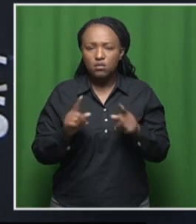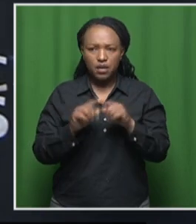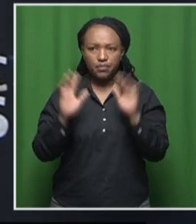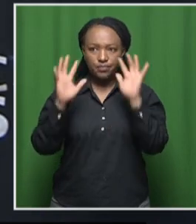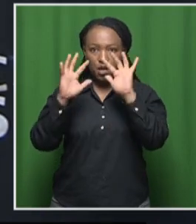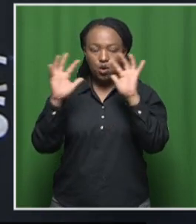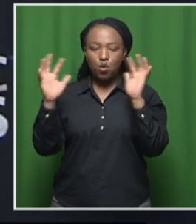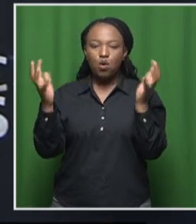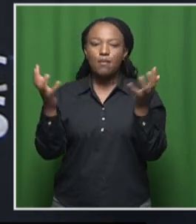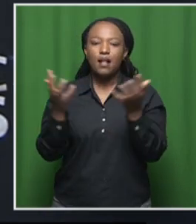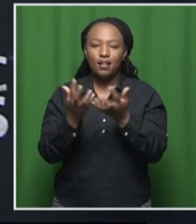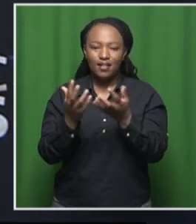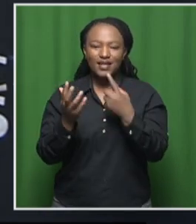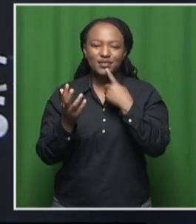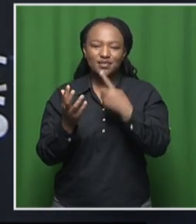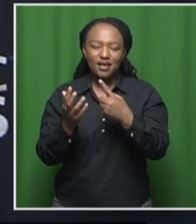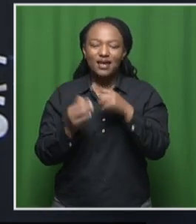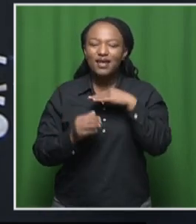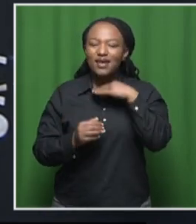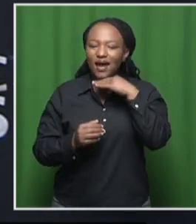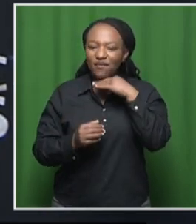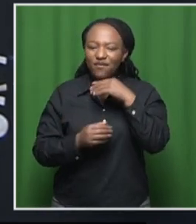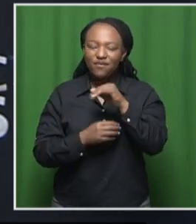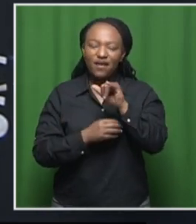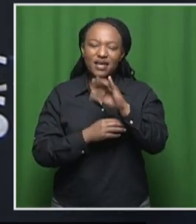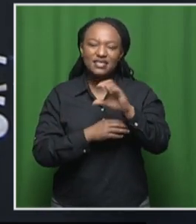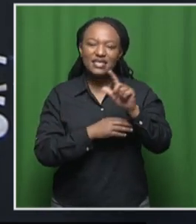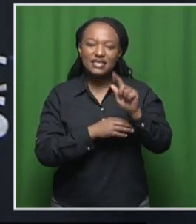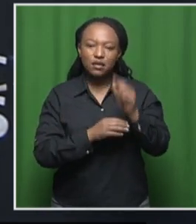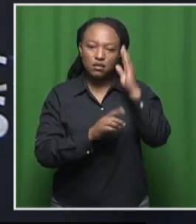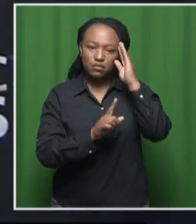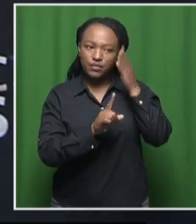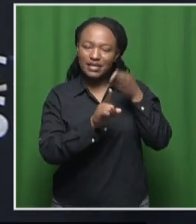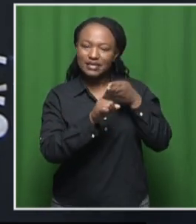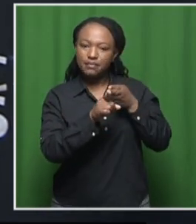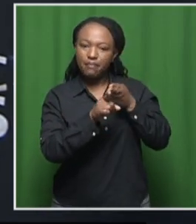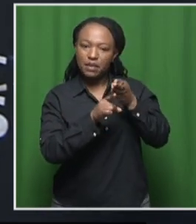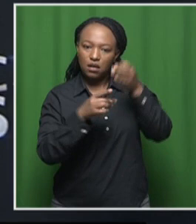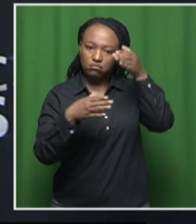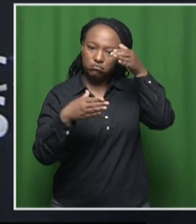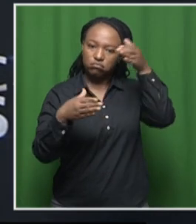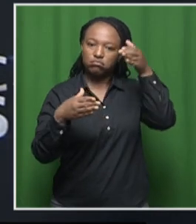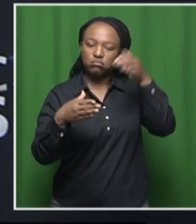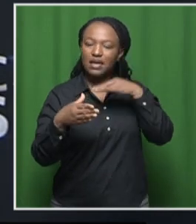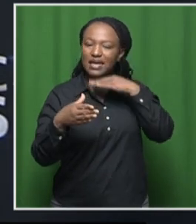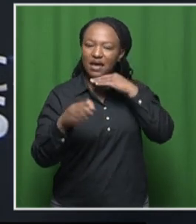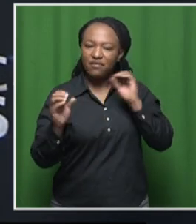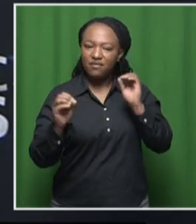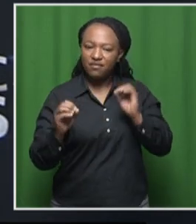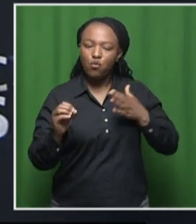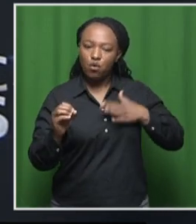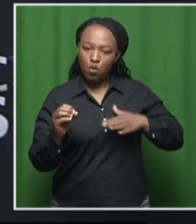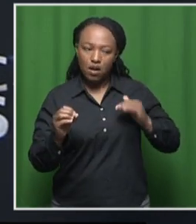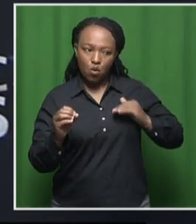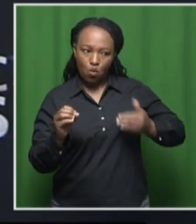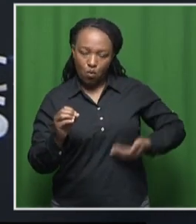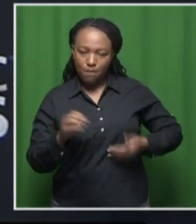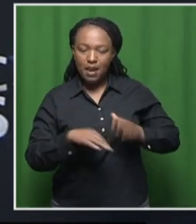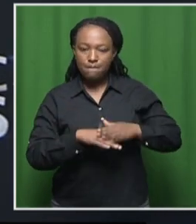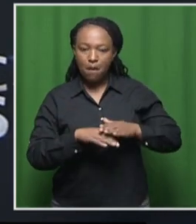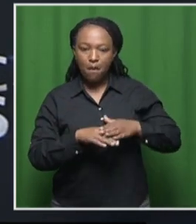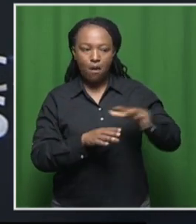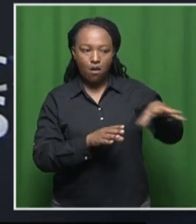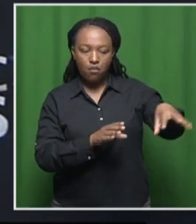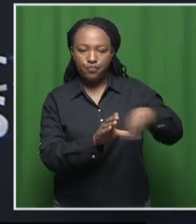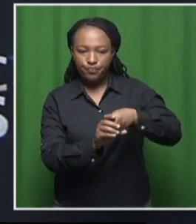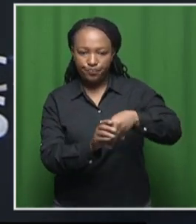that there are not enough ICT specialists. And of course, we want more women to come into the fray. There are